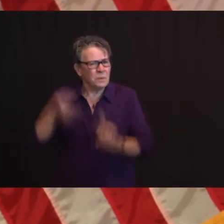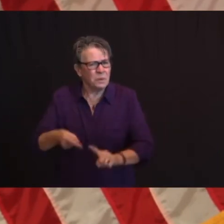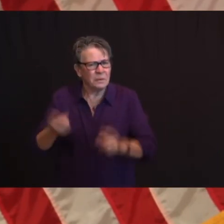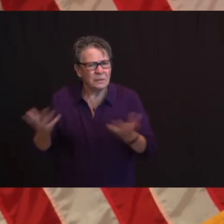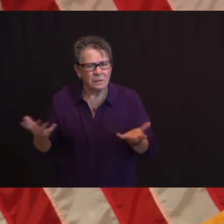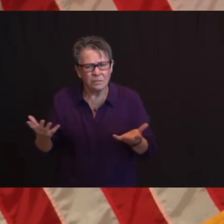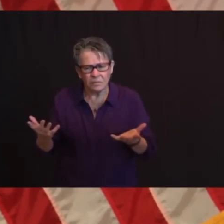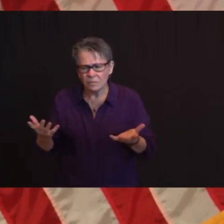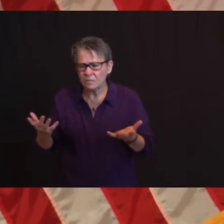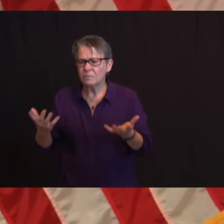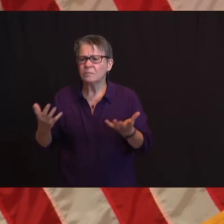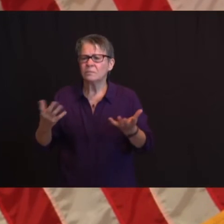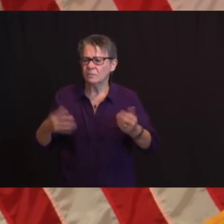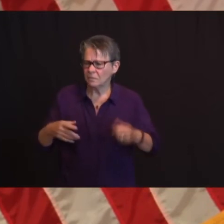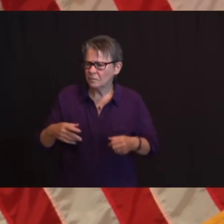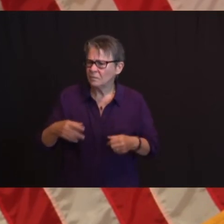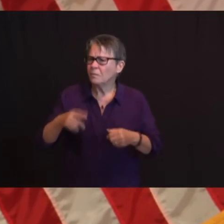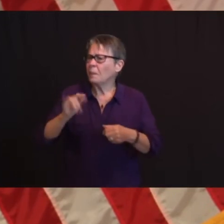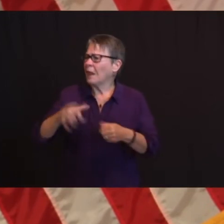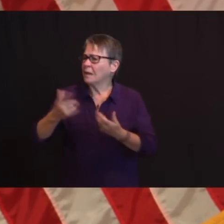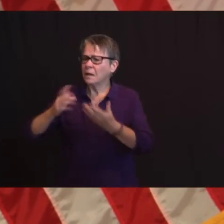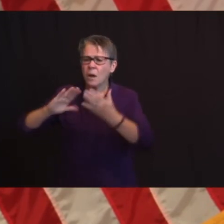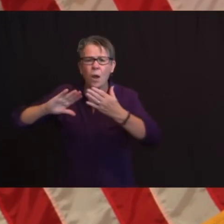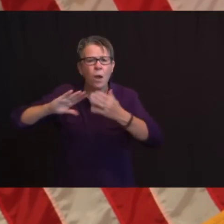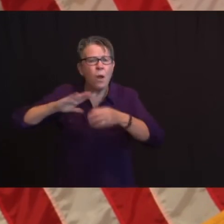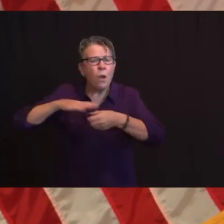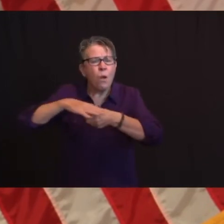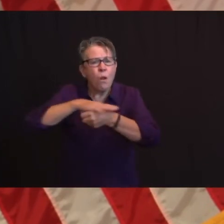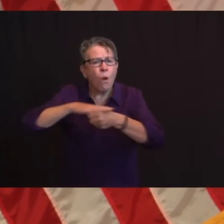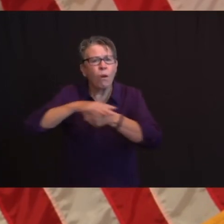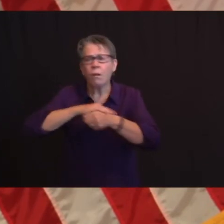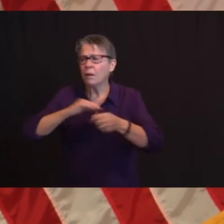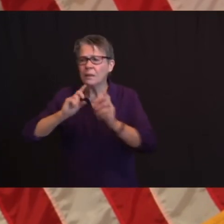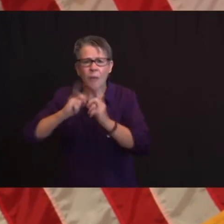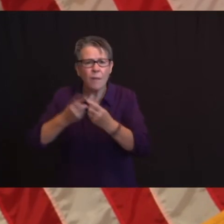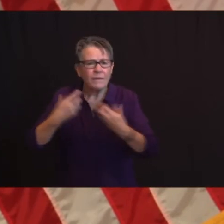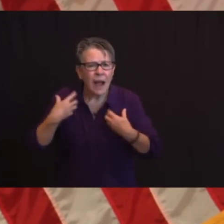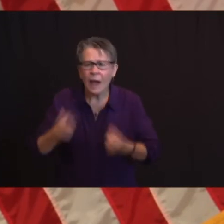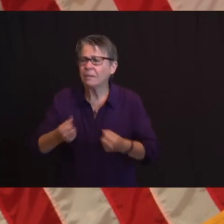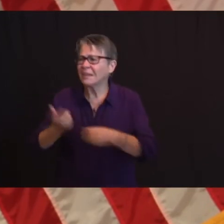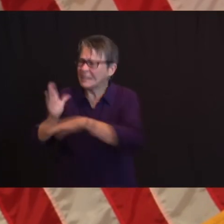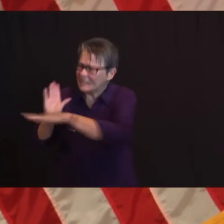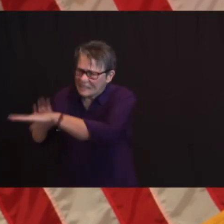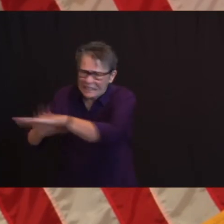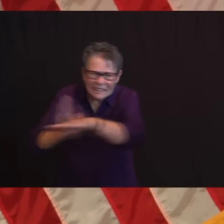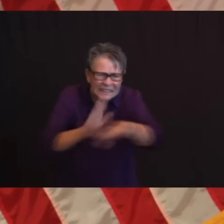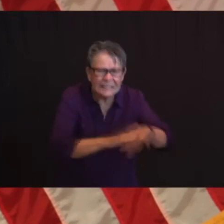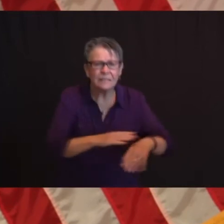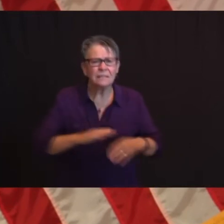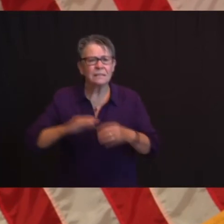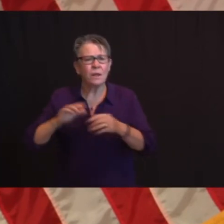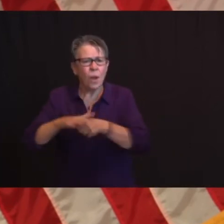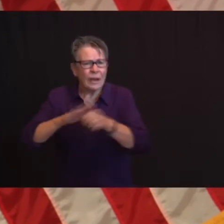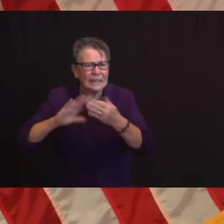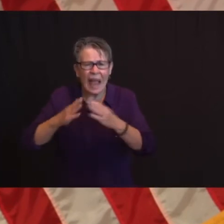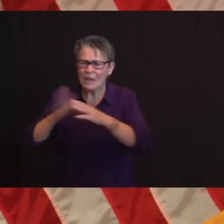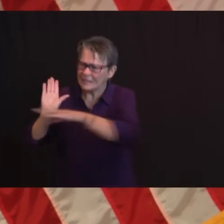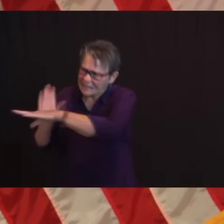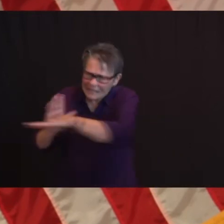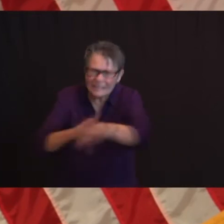up, that constant reminder of taking those precautions when you go back to your home from college, the